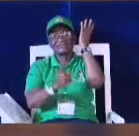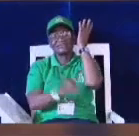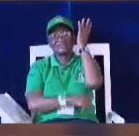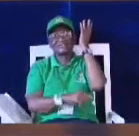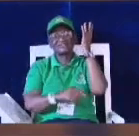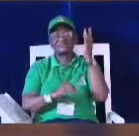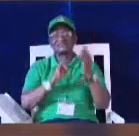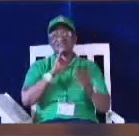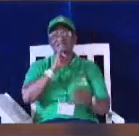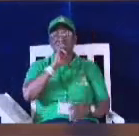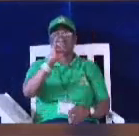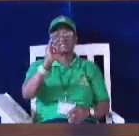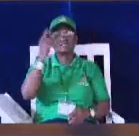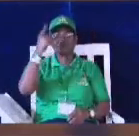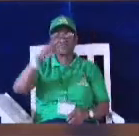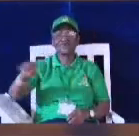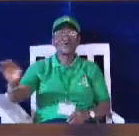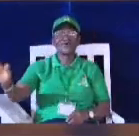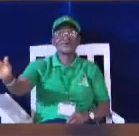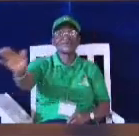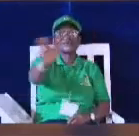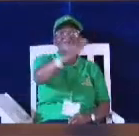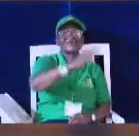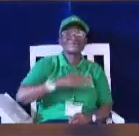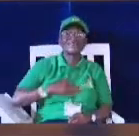is for your healing